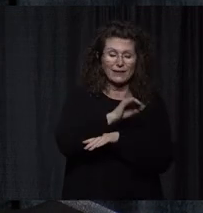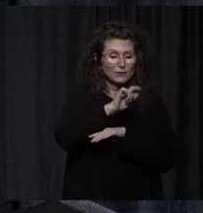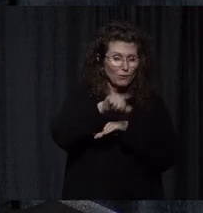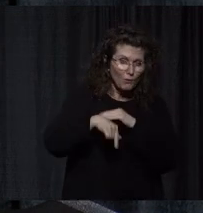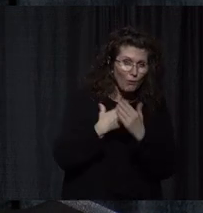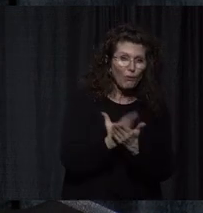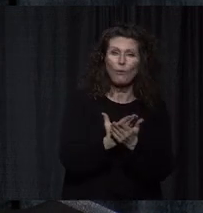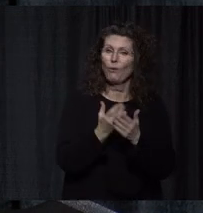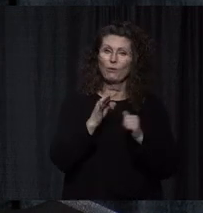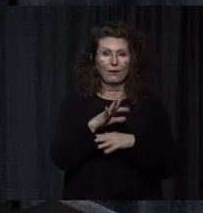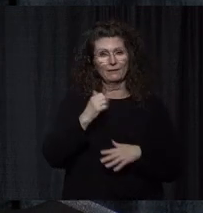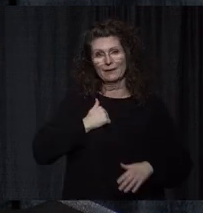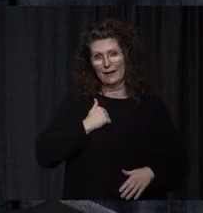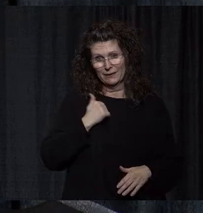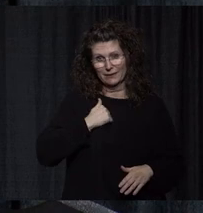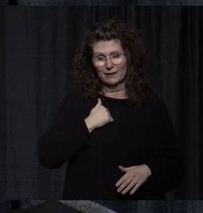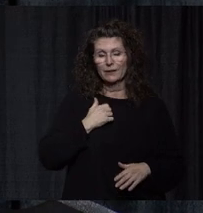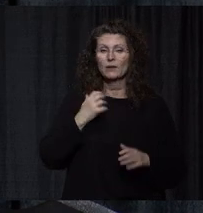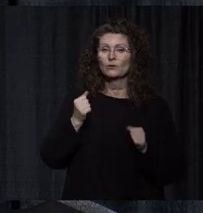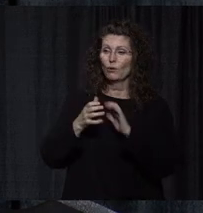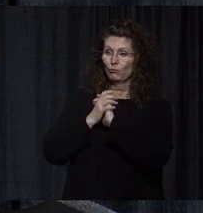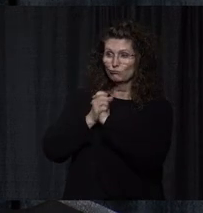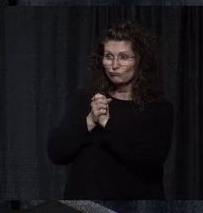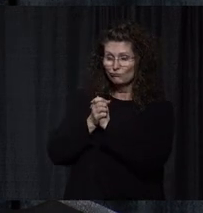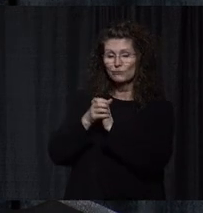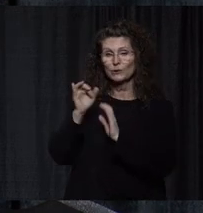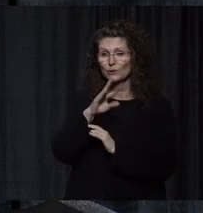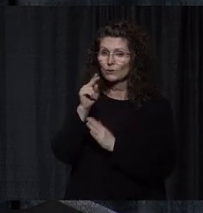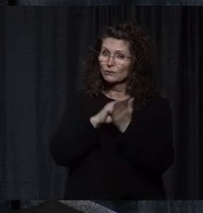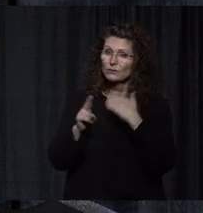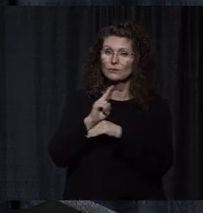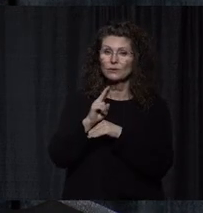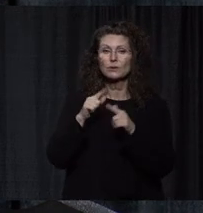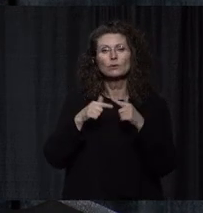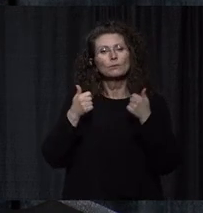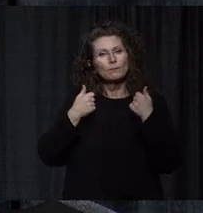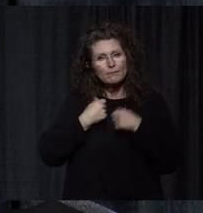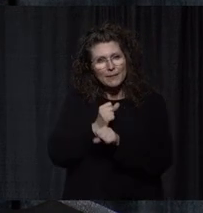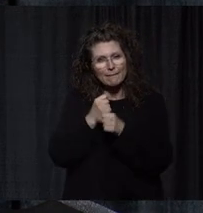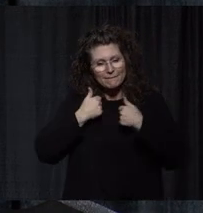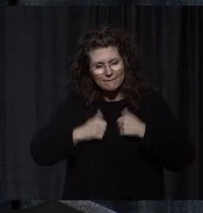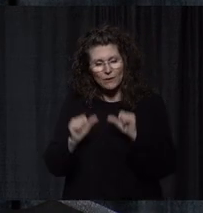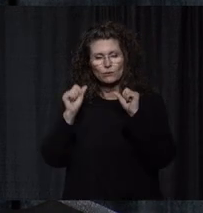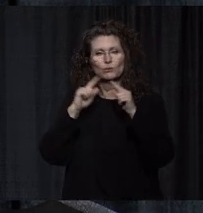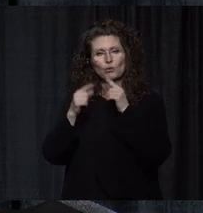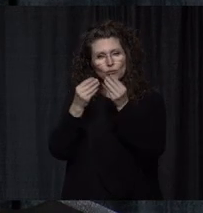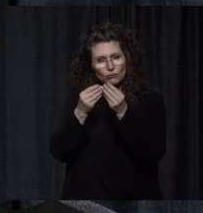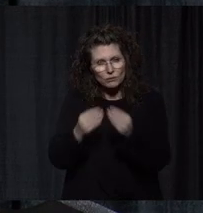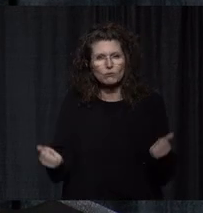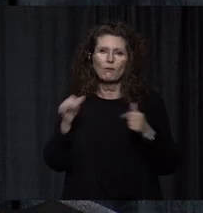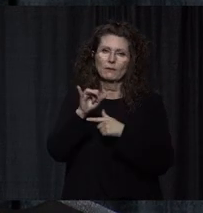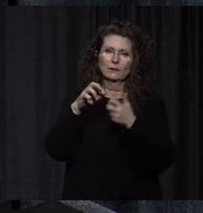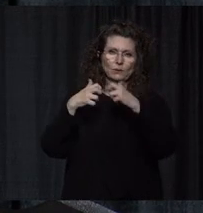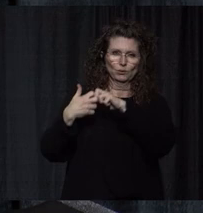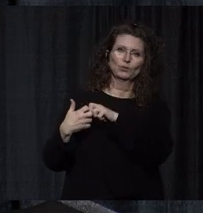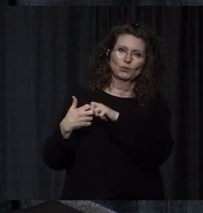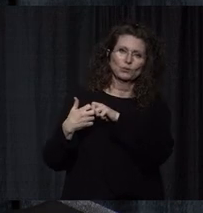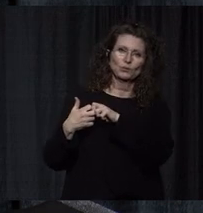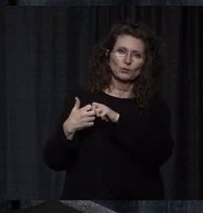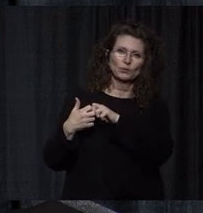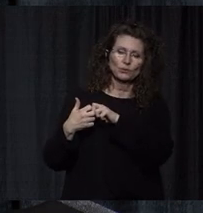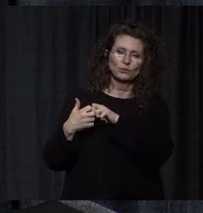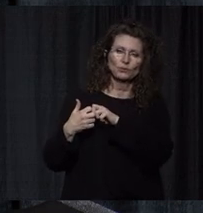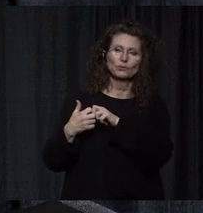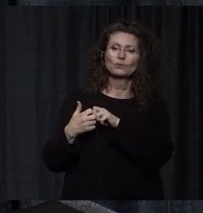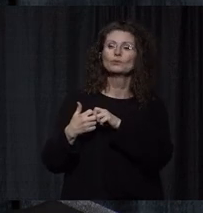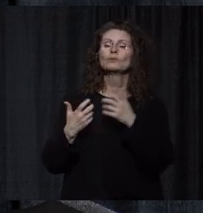I want to commend York University for making efforts to do so through its framework to address anti-black racism that we heard about earlier,